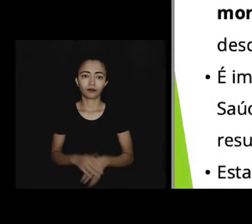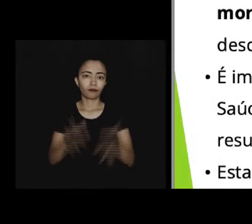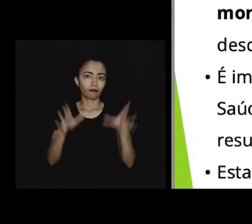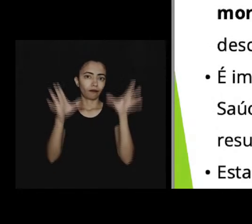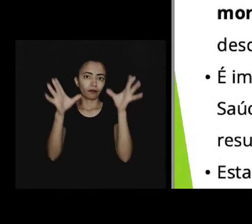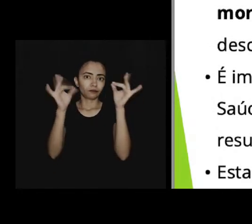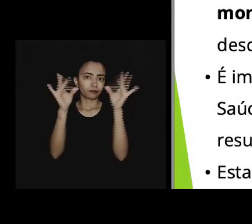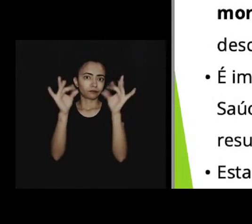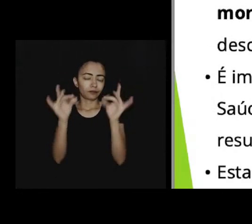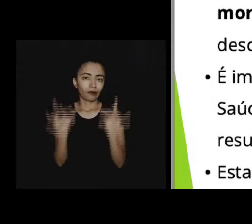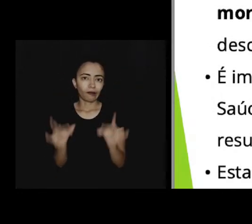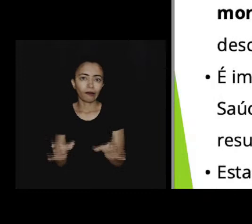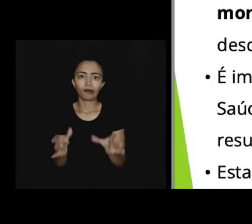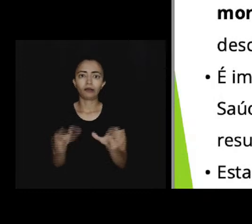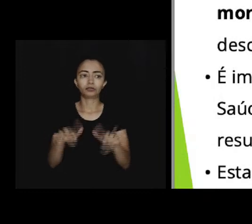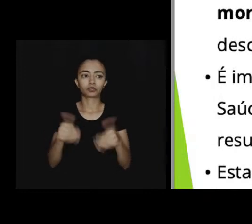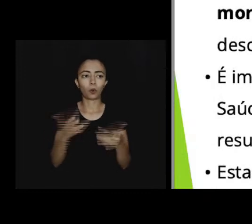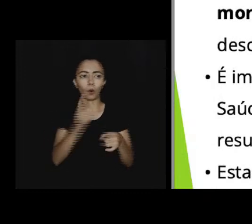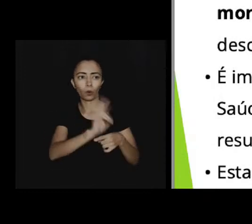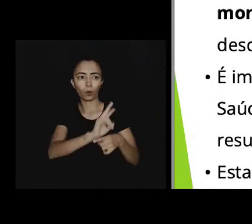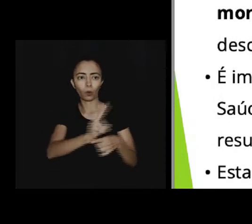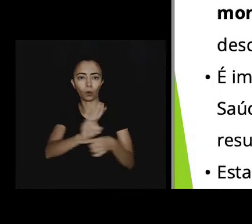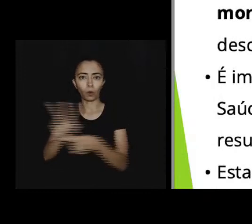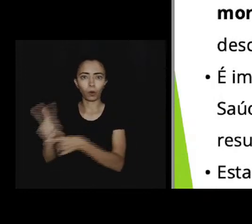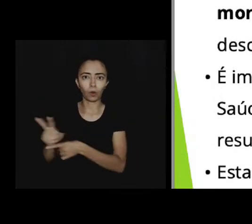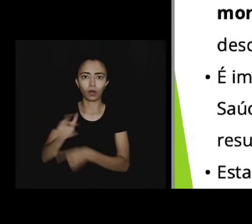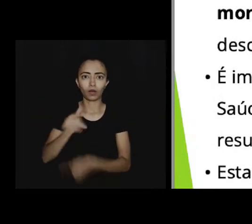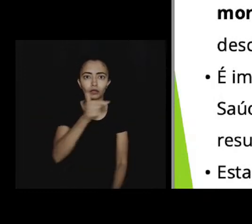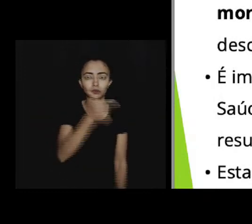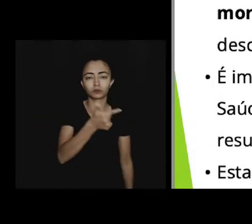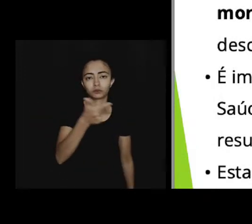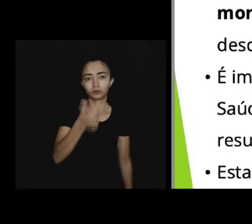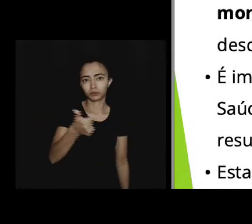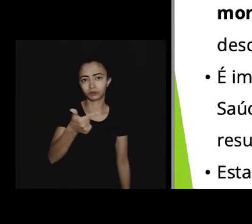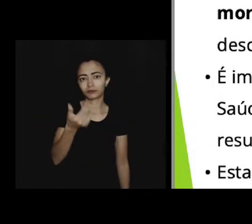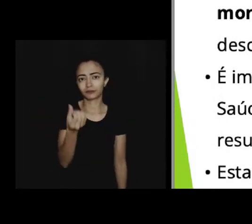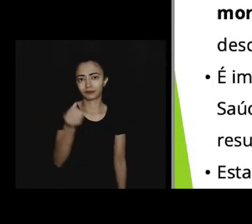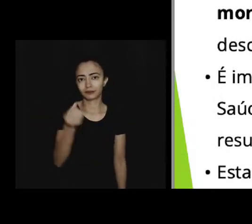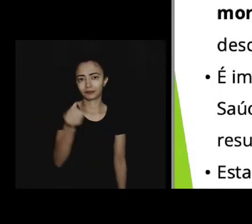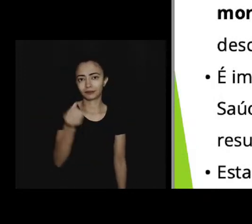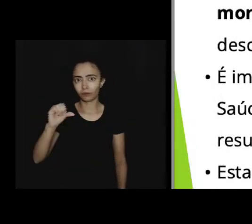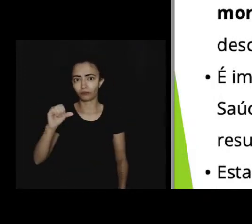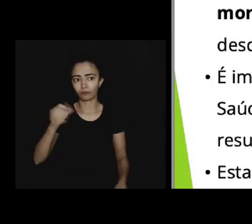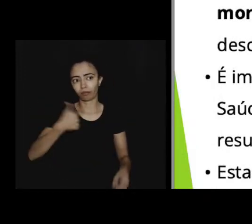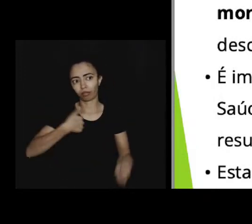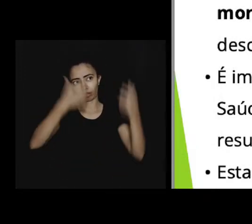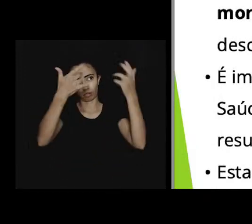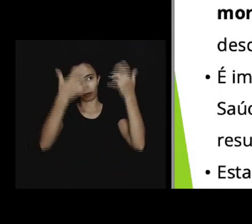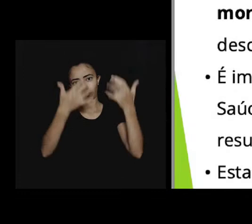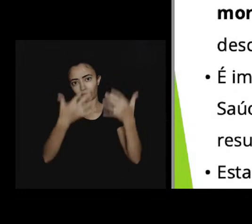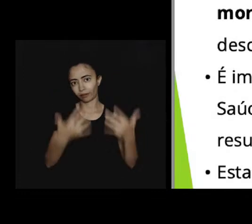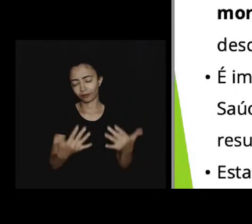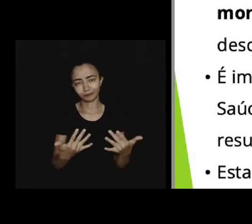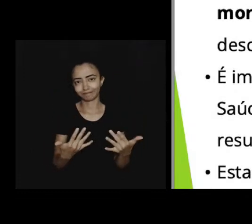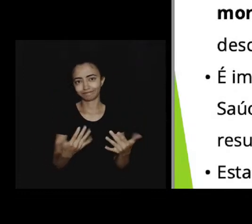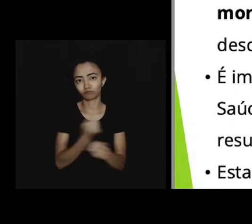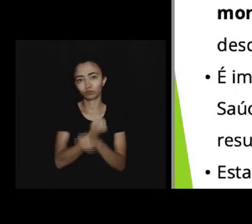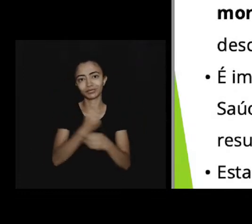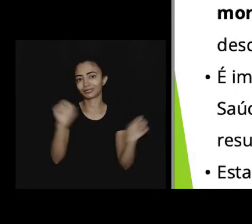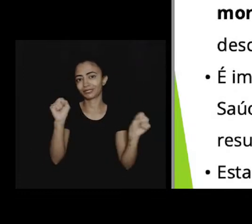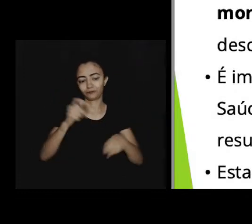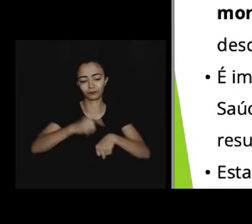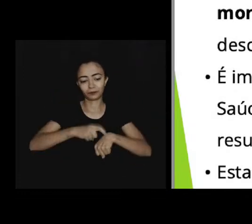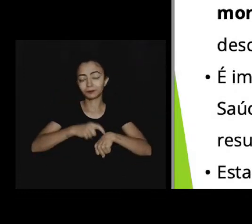and I will not go into detail here for the over 2,000